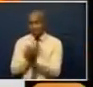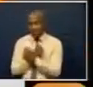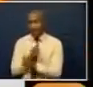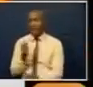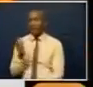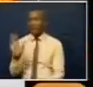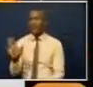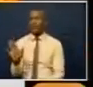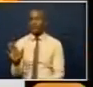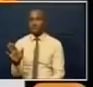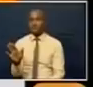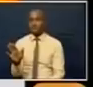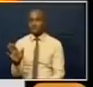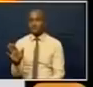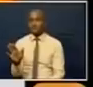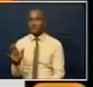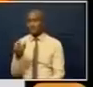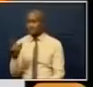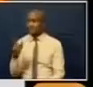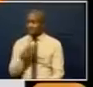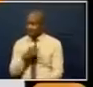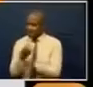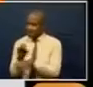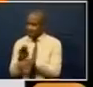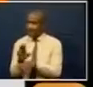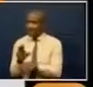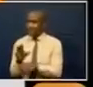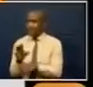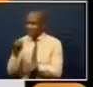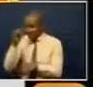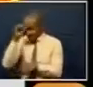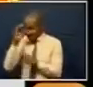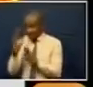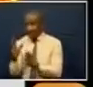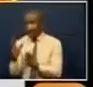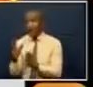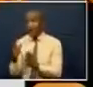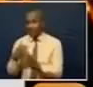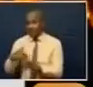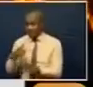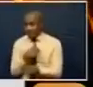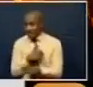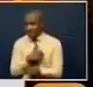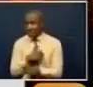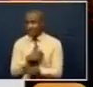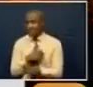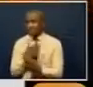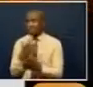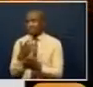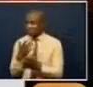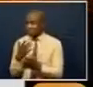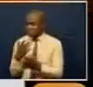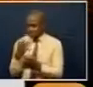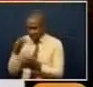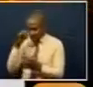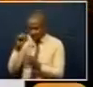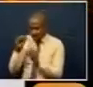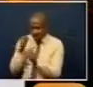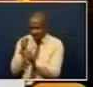And that has always been my advice to my good friend, the governor. For us right now, it's our interest that our governor is able to perform and just